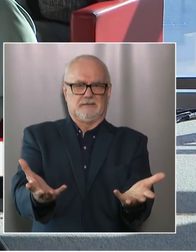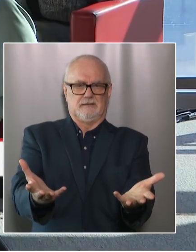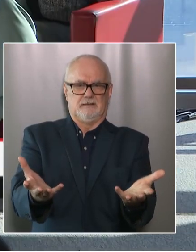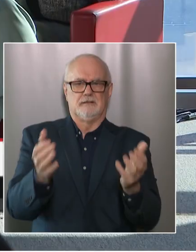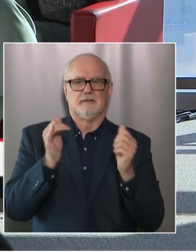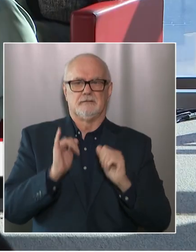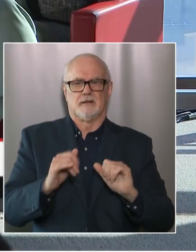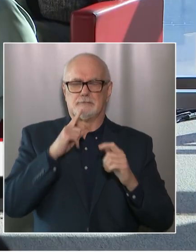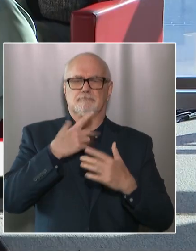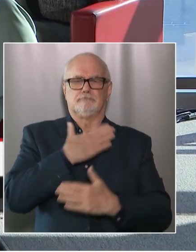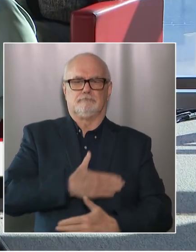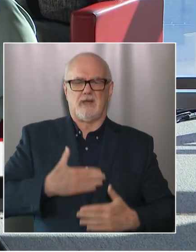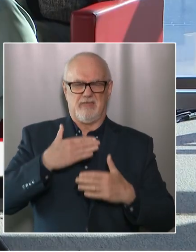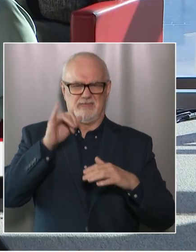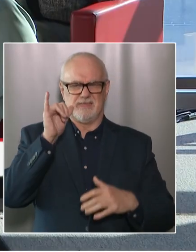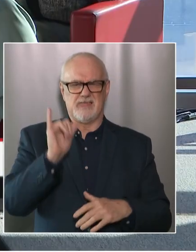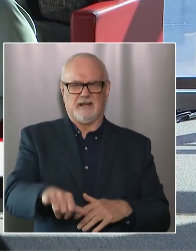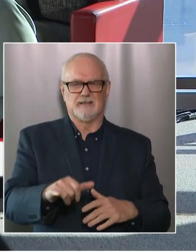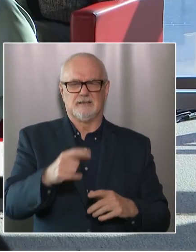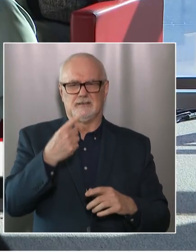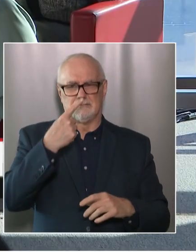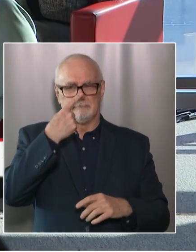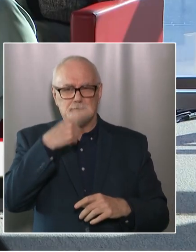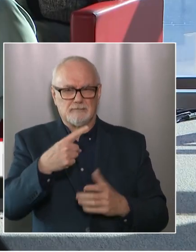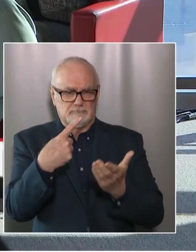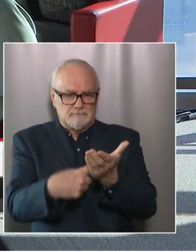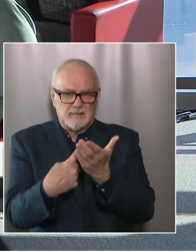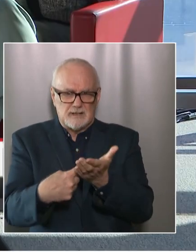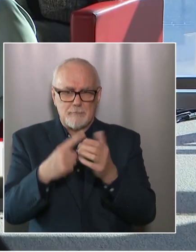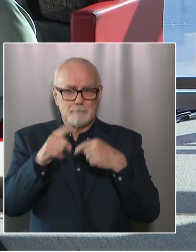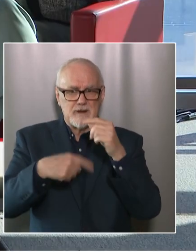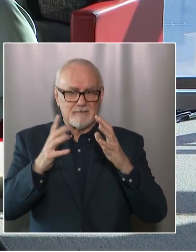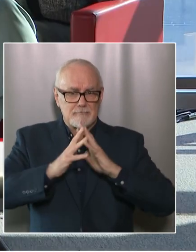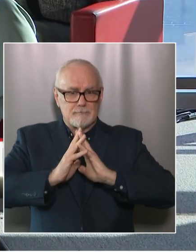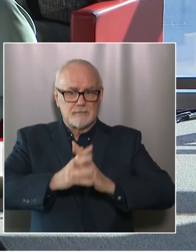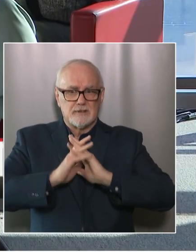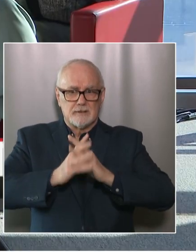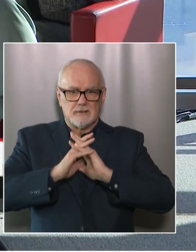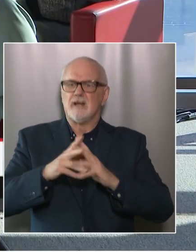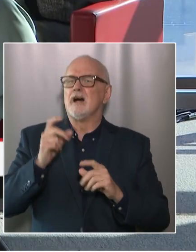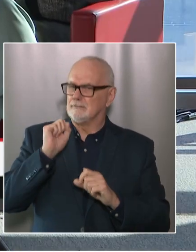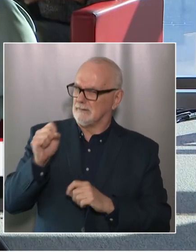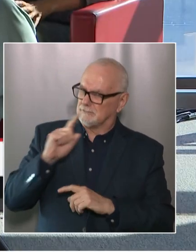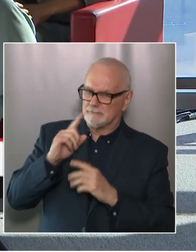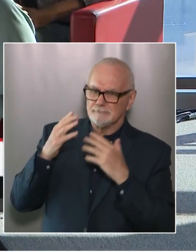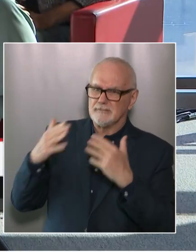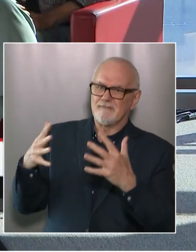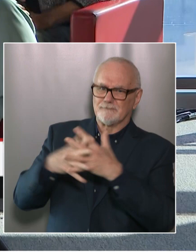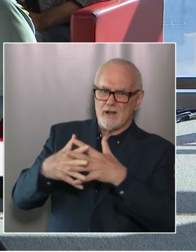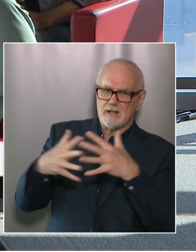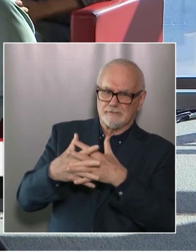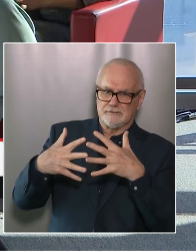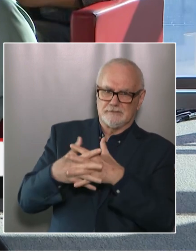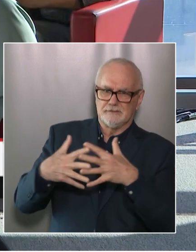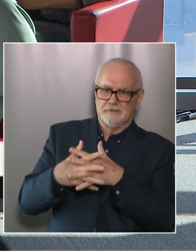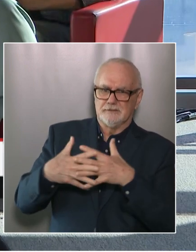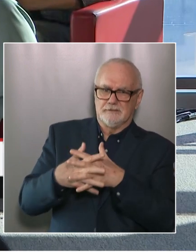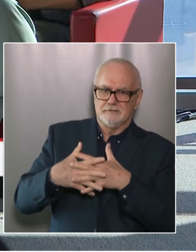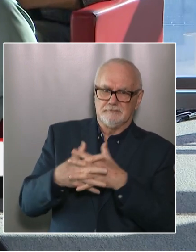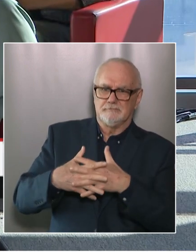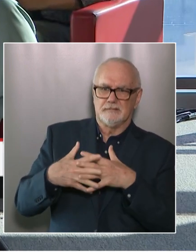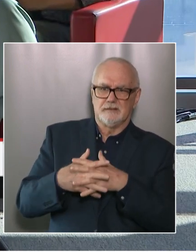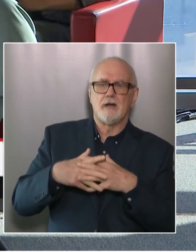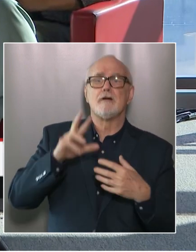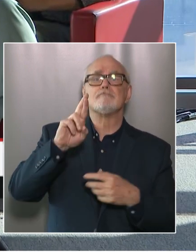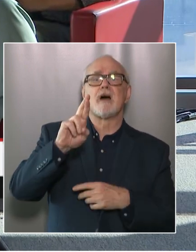stay on football for a second, if we can. Especially because RFK, I think, both means something historically to Washington